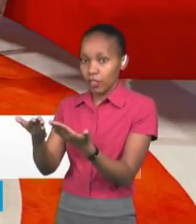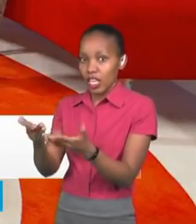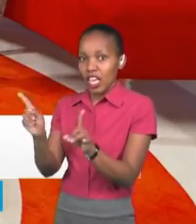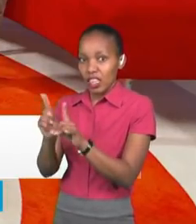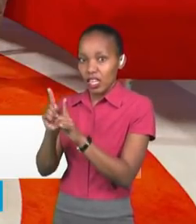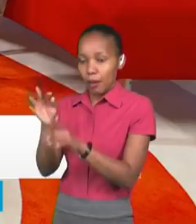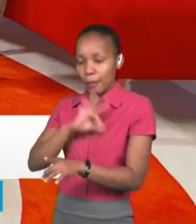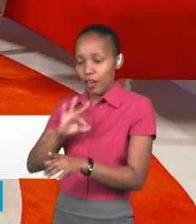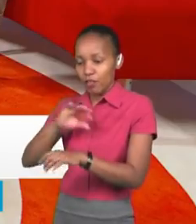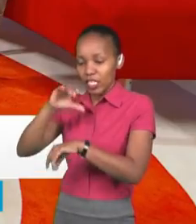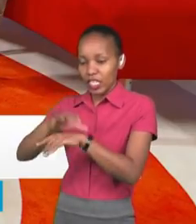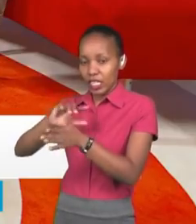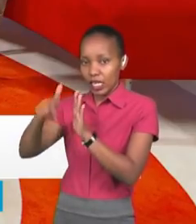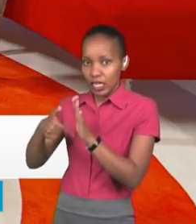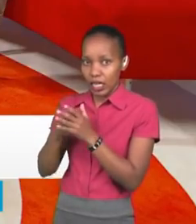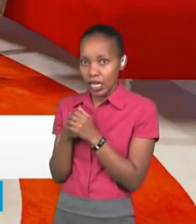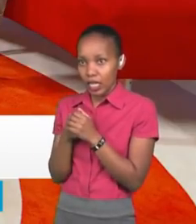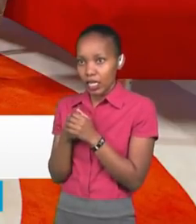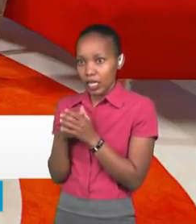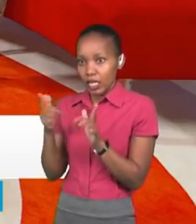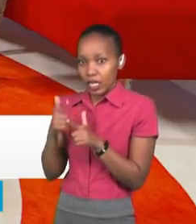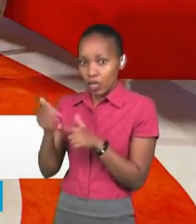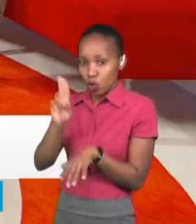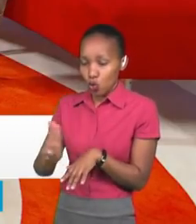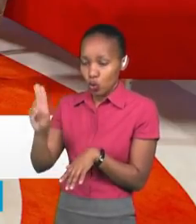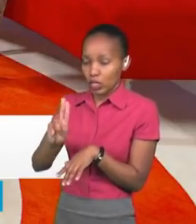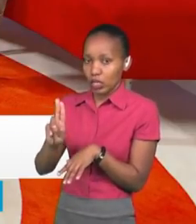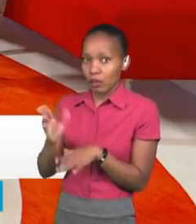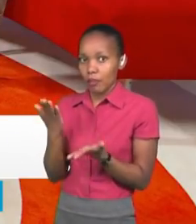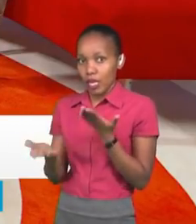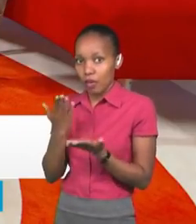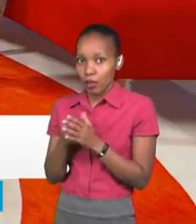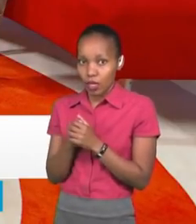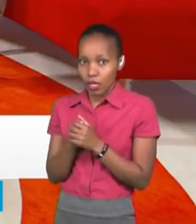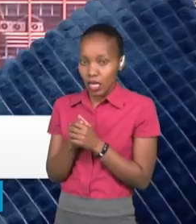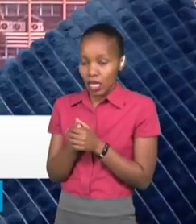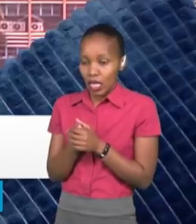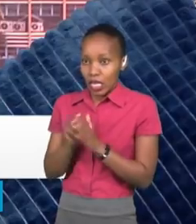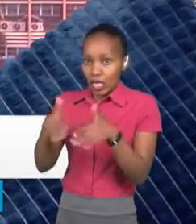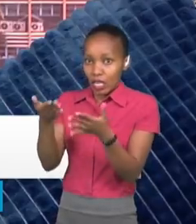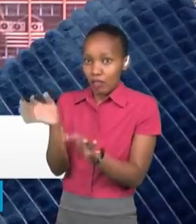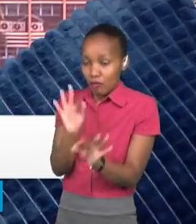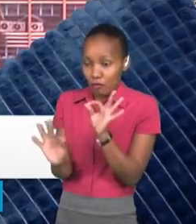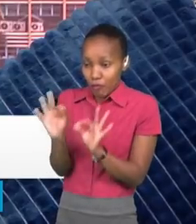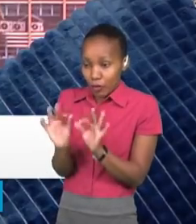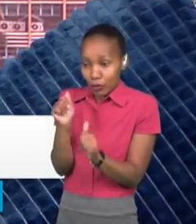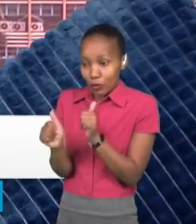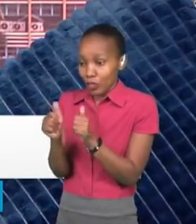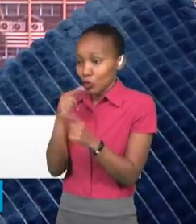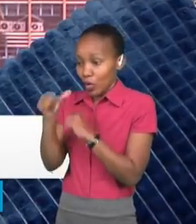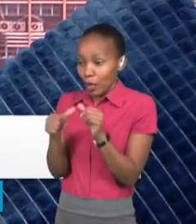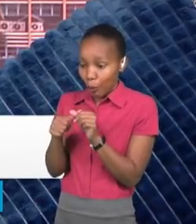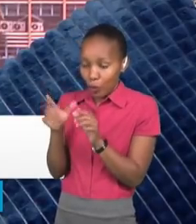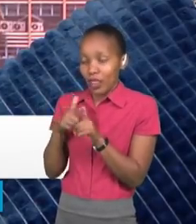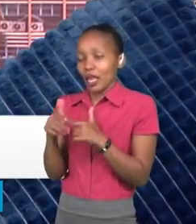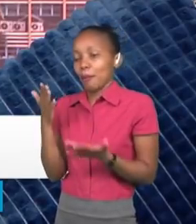yeah, and perhaps use the word, give us the glamour, yeah, that you're talking about. It's true. That. Then